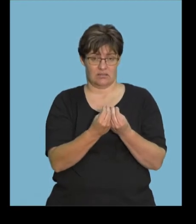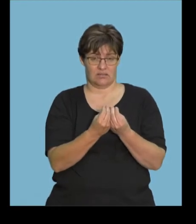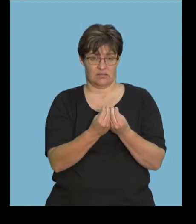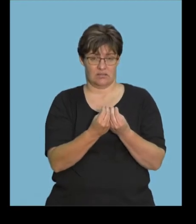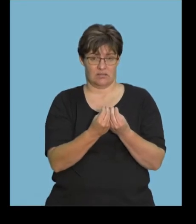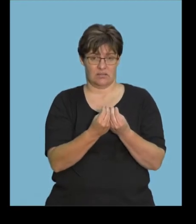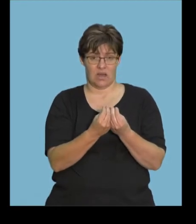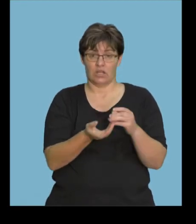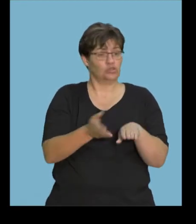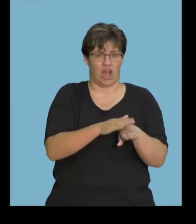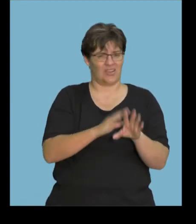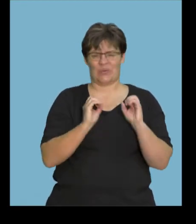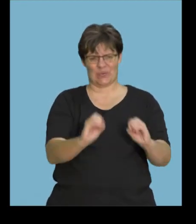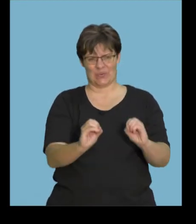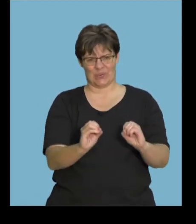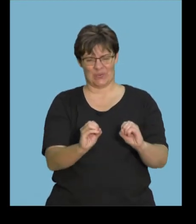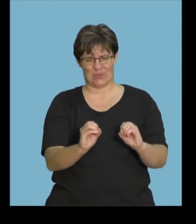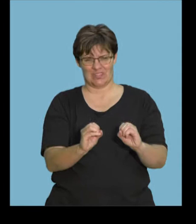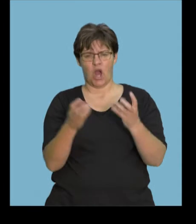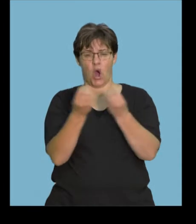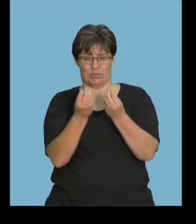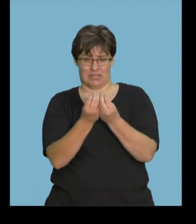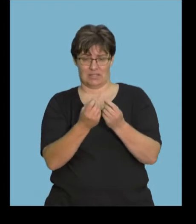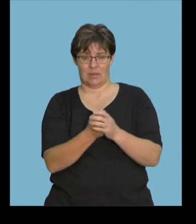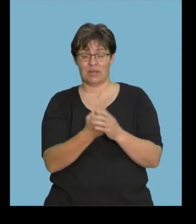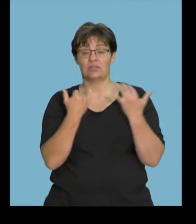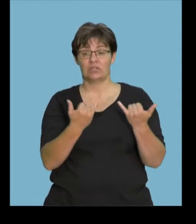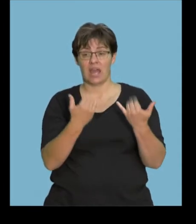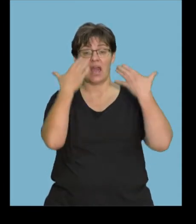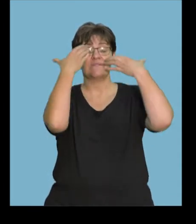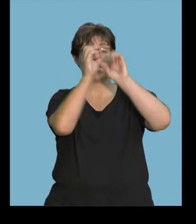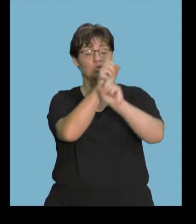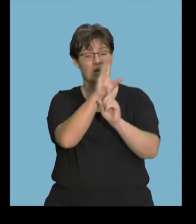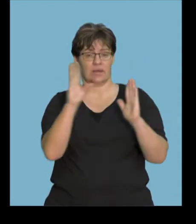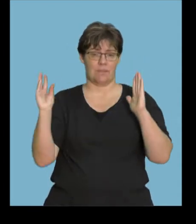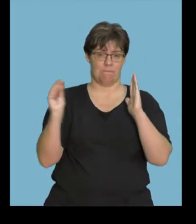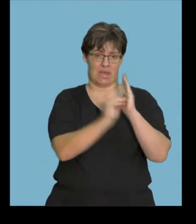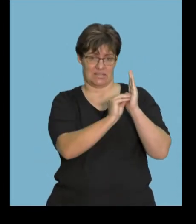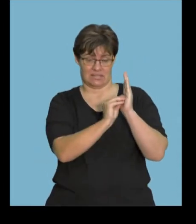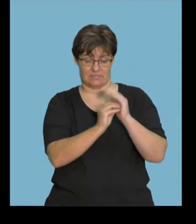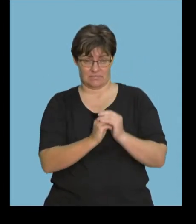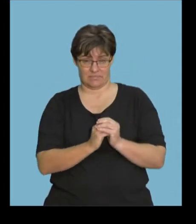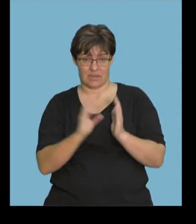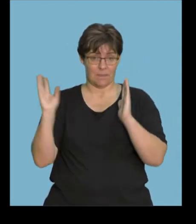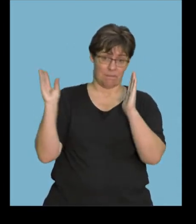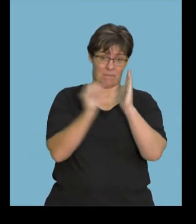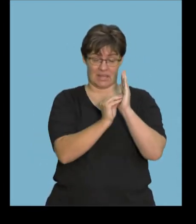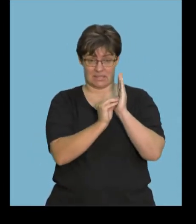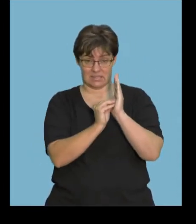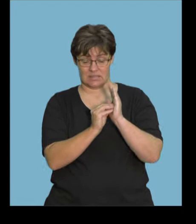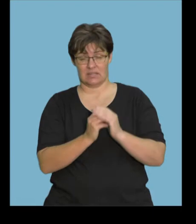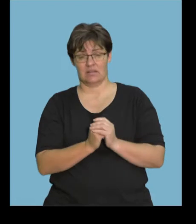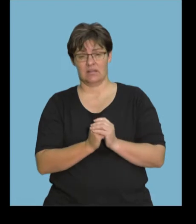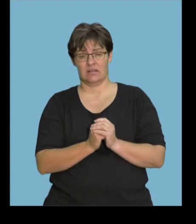It has nothing to do with charges. So this is about objects. So, but our focus for today is magnetism. Magnetism